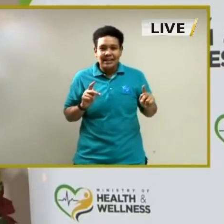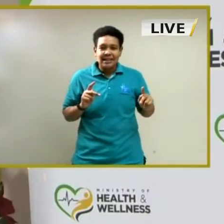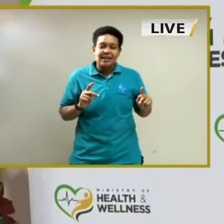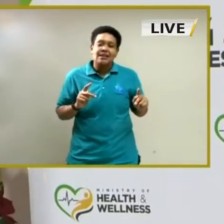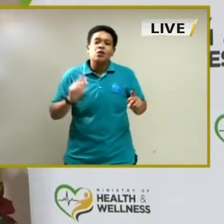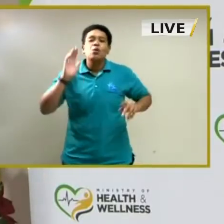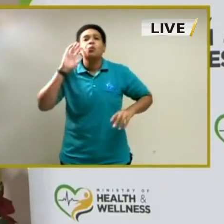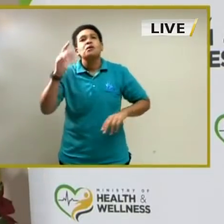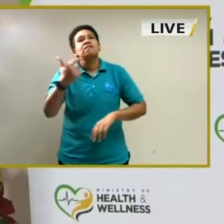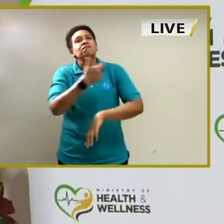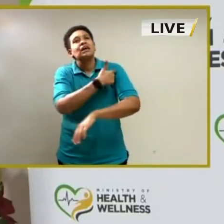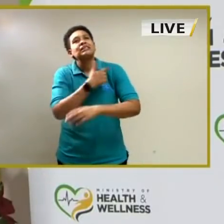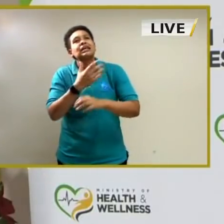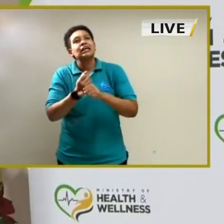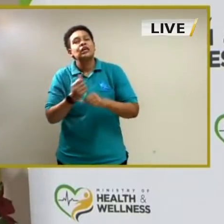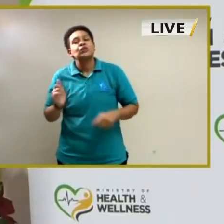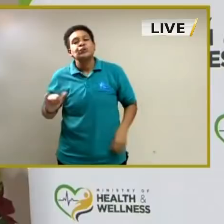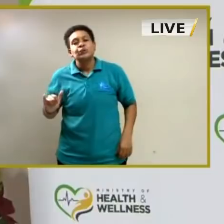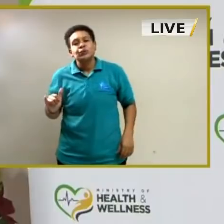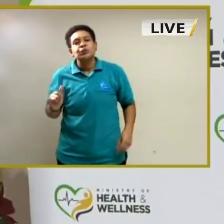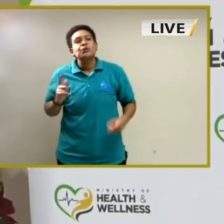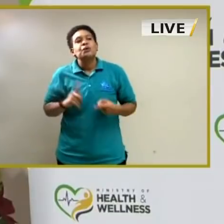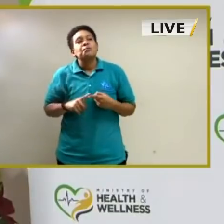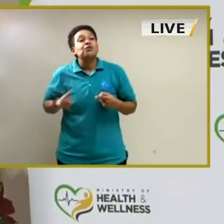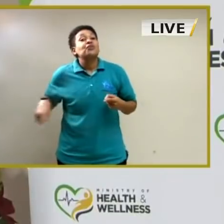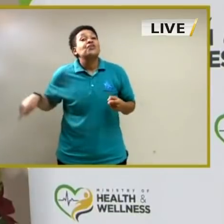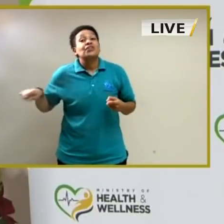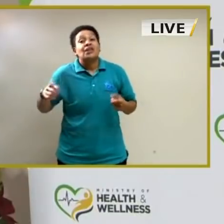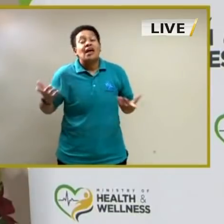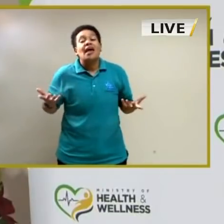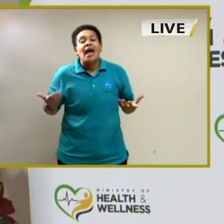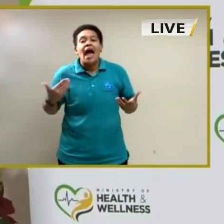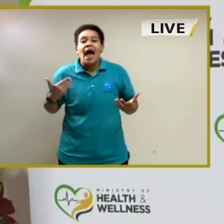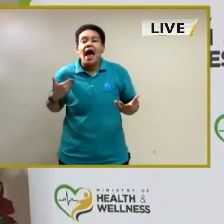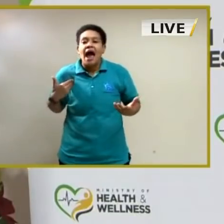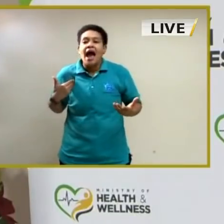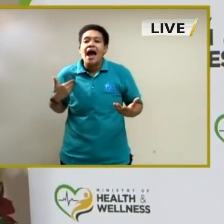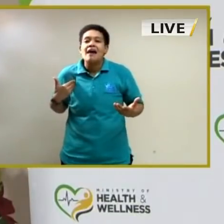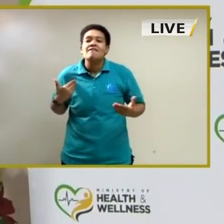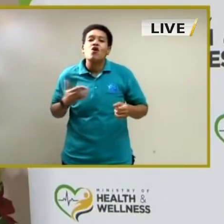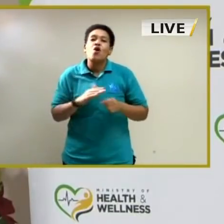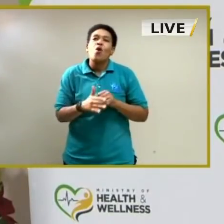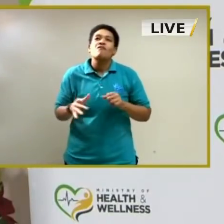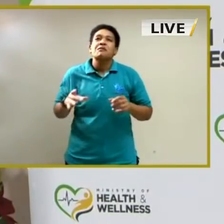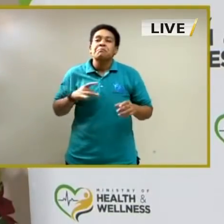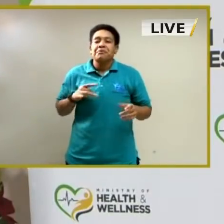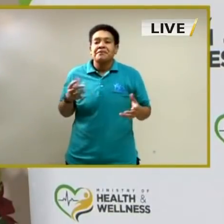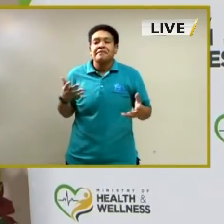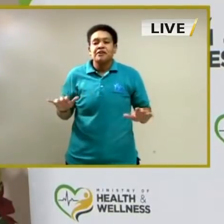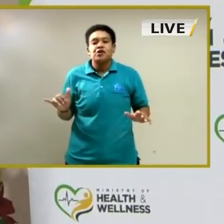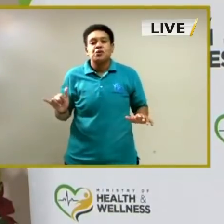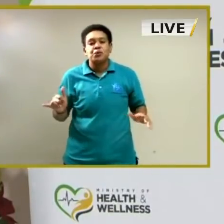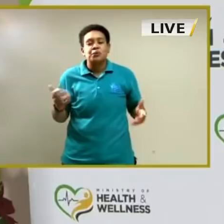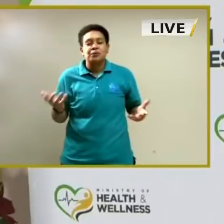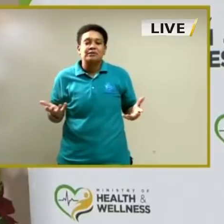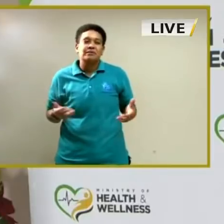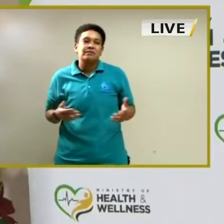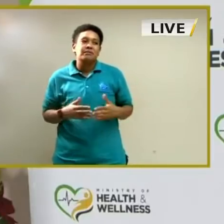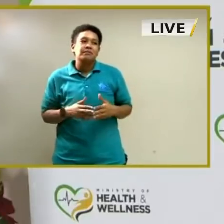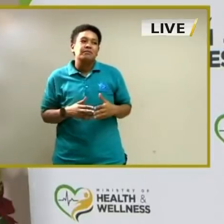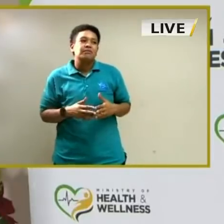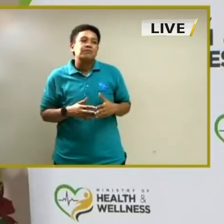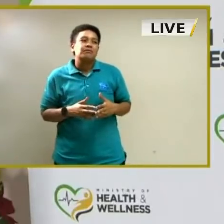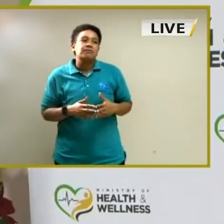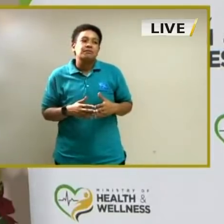been vaccinated as well as they would have had COVID. So that's